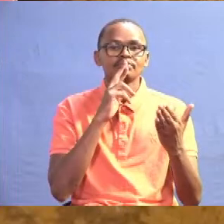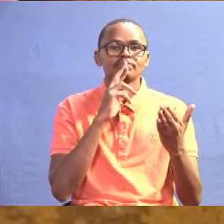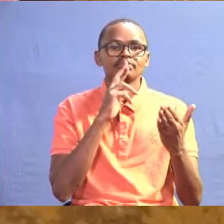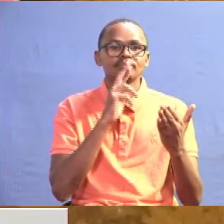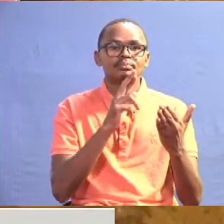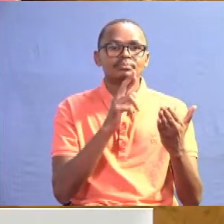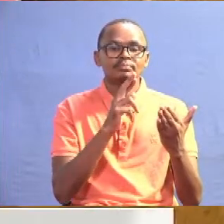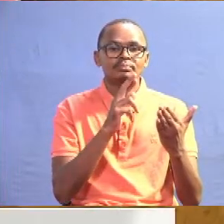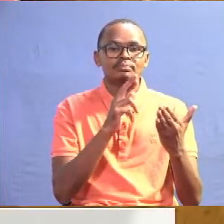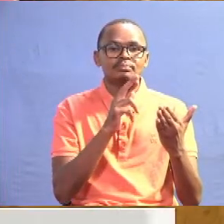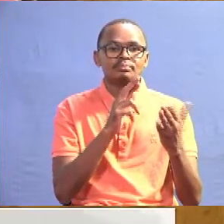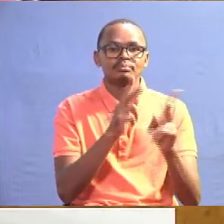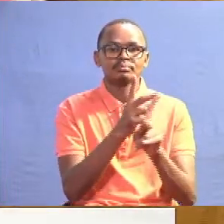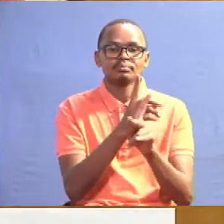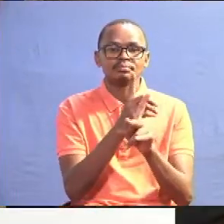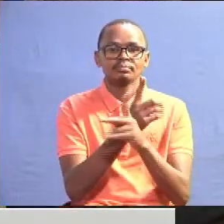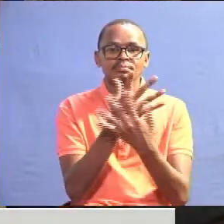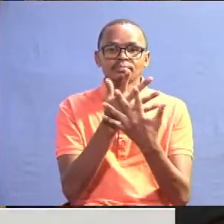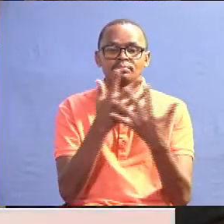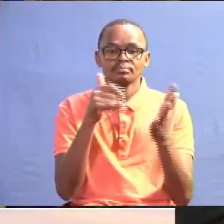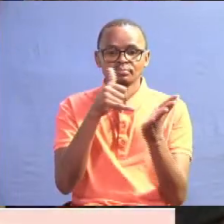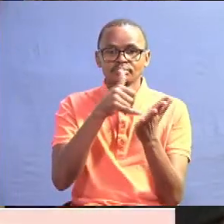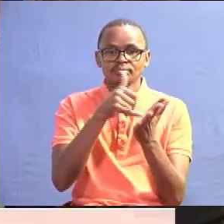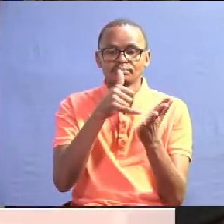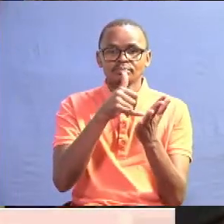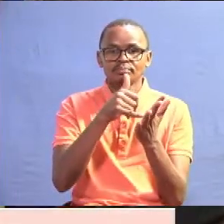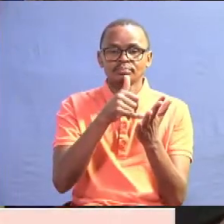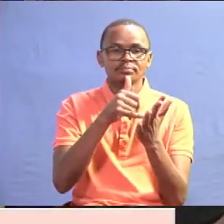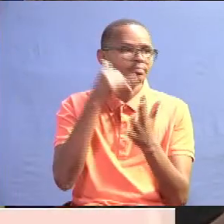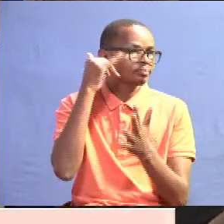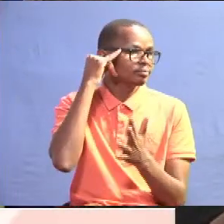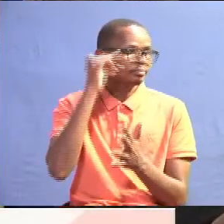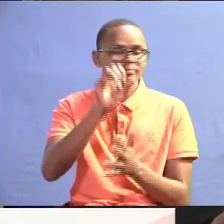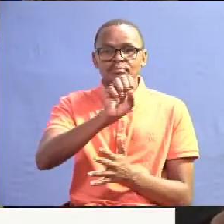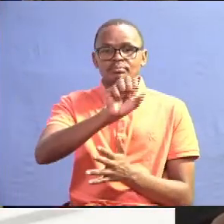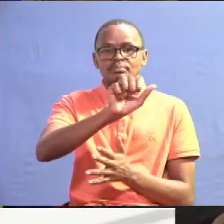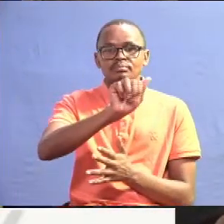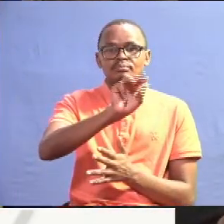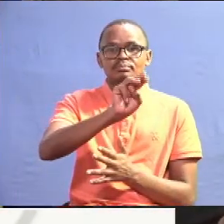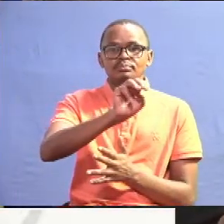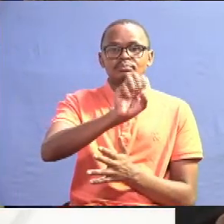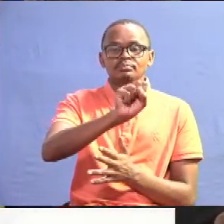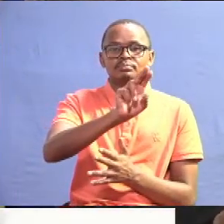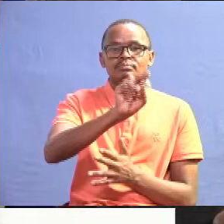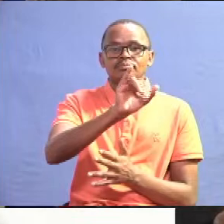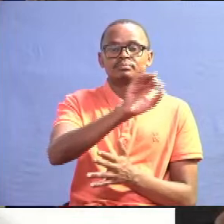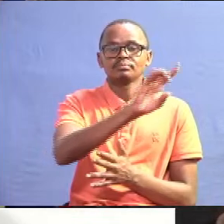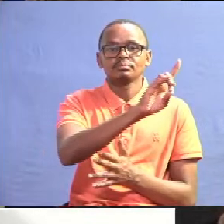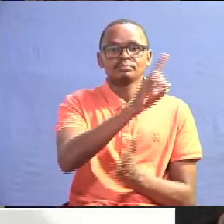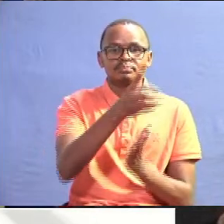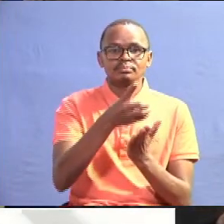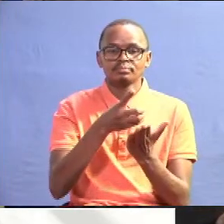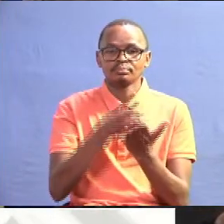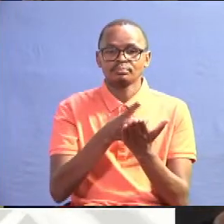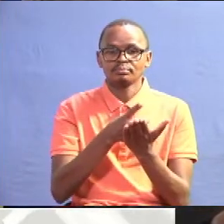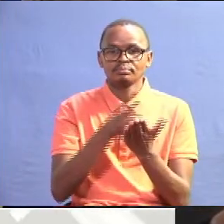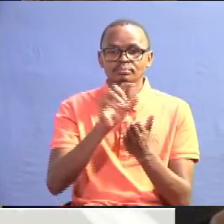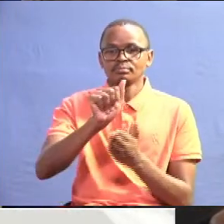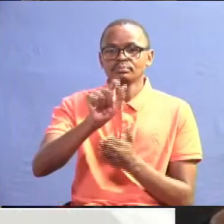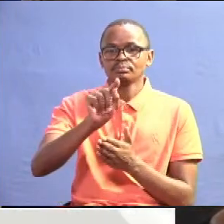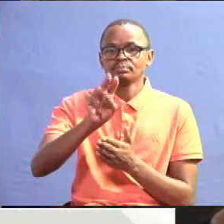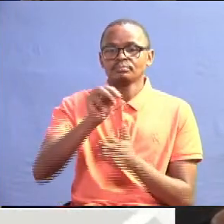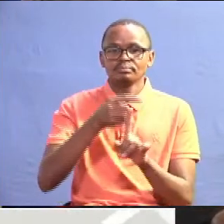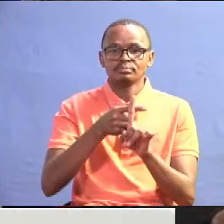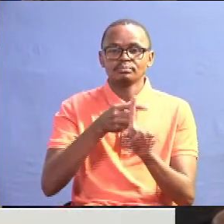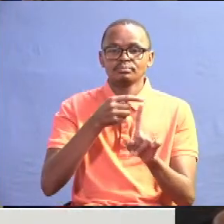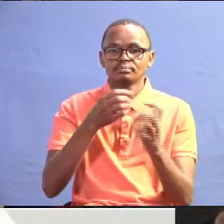allegedly stole various items including a Samsung mobile phone, national identification documents, ATM cards